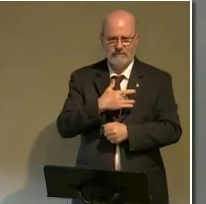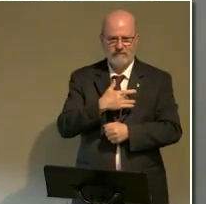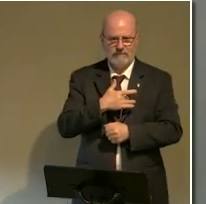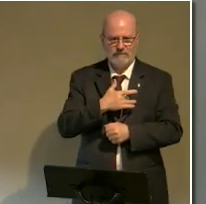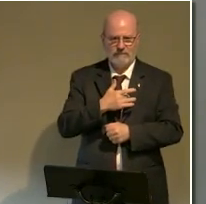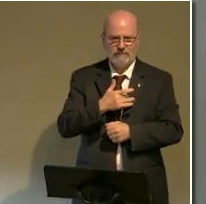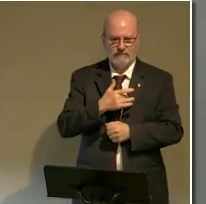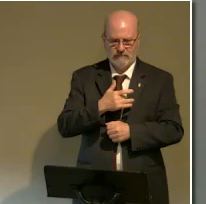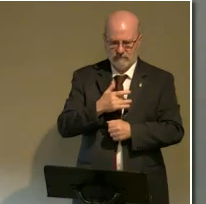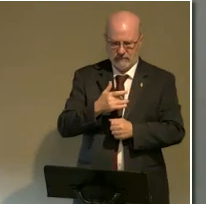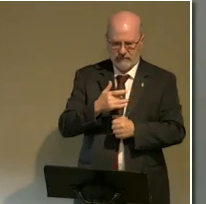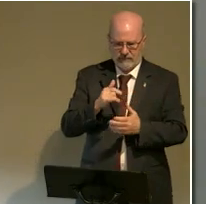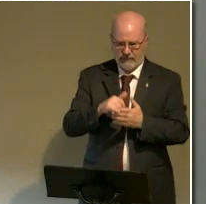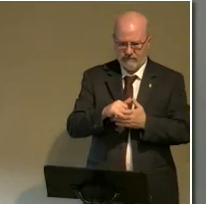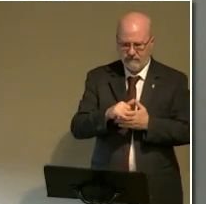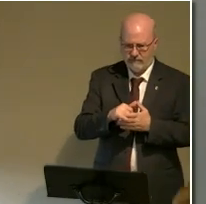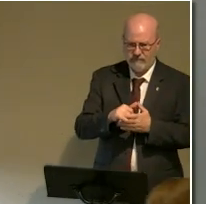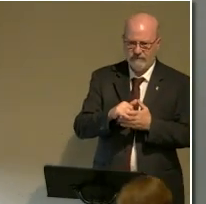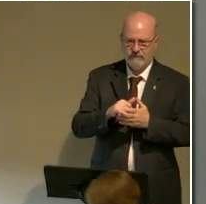in